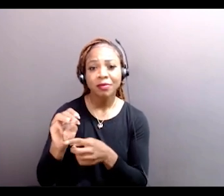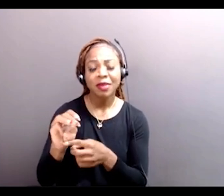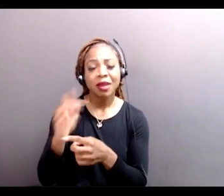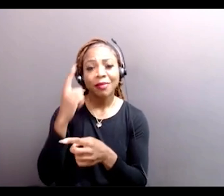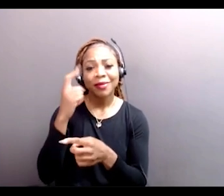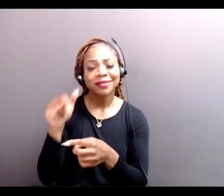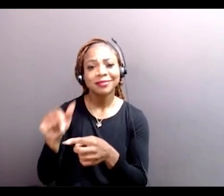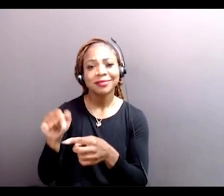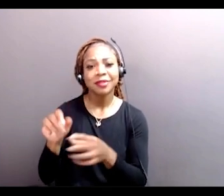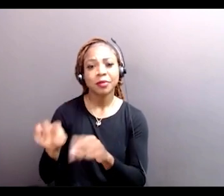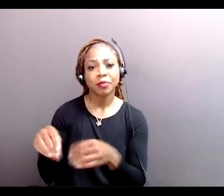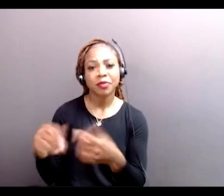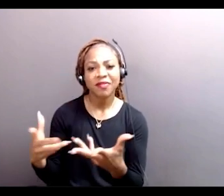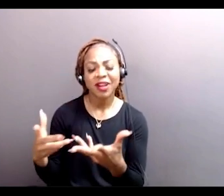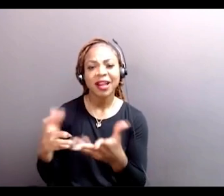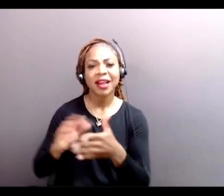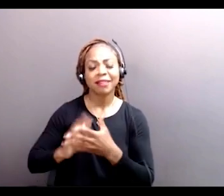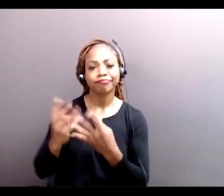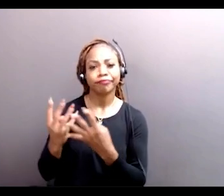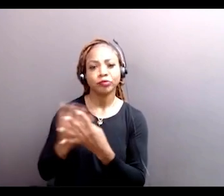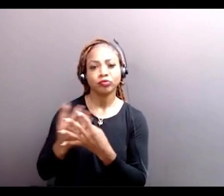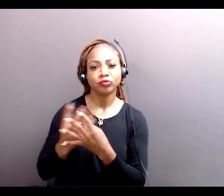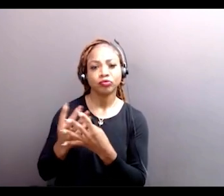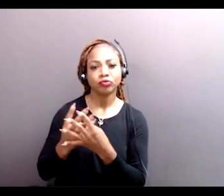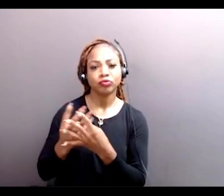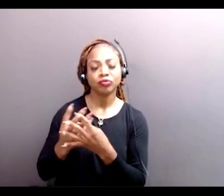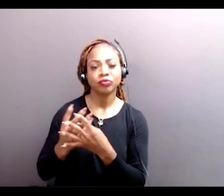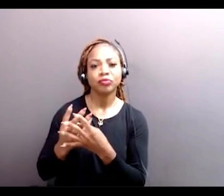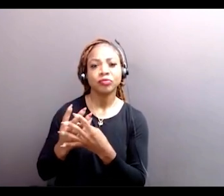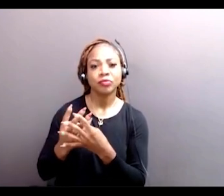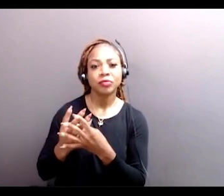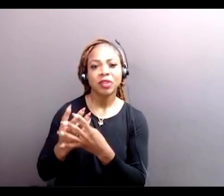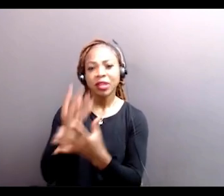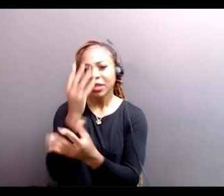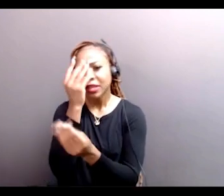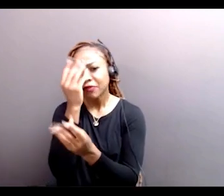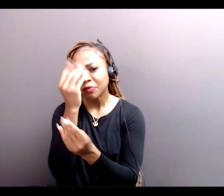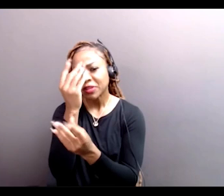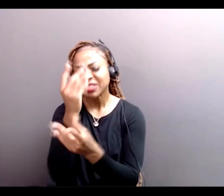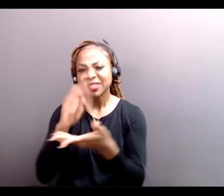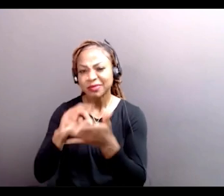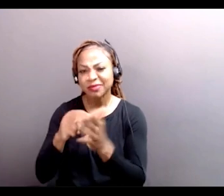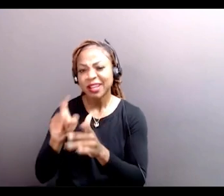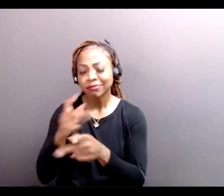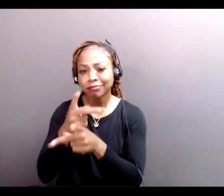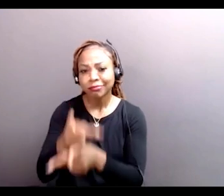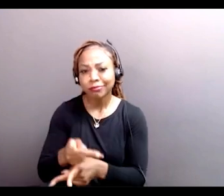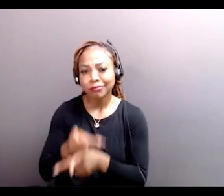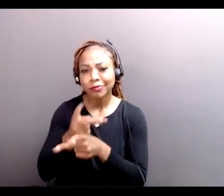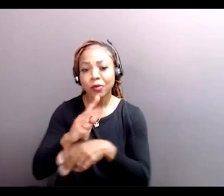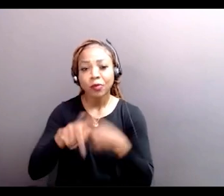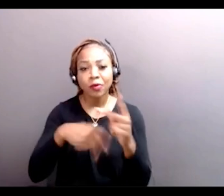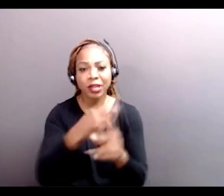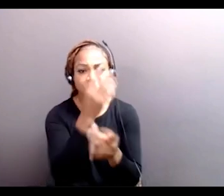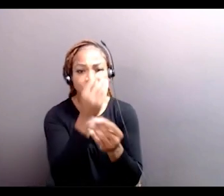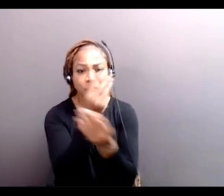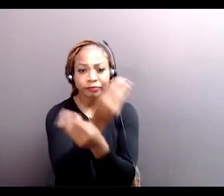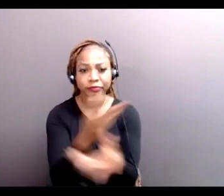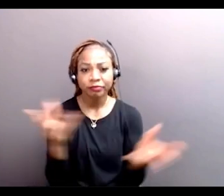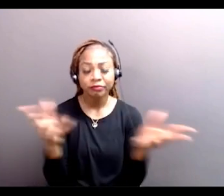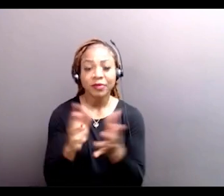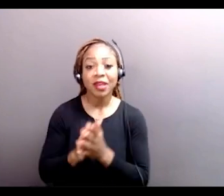also provide vetted material. So you have to be critical about what you're sharing. But this came up on my